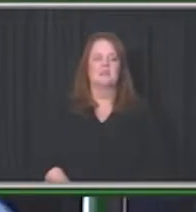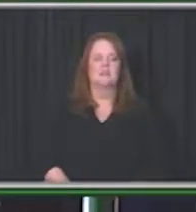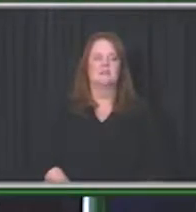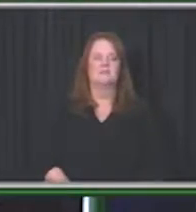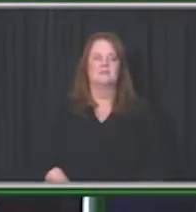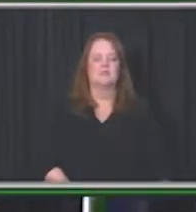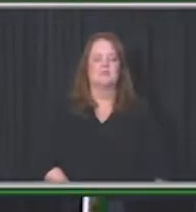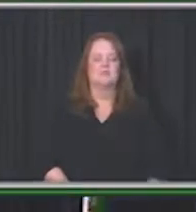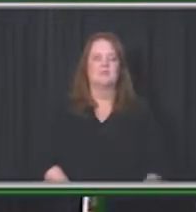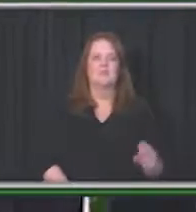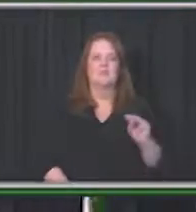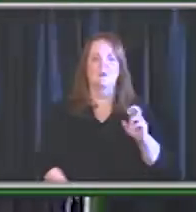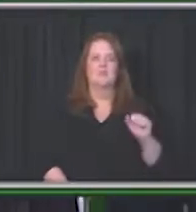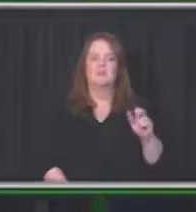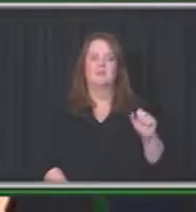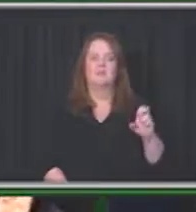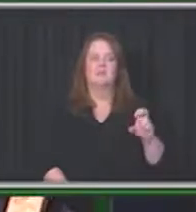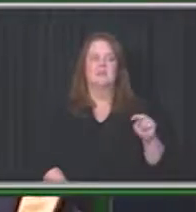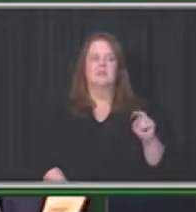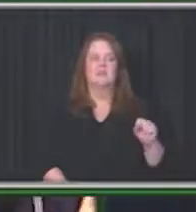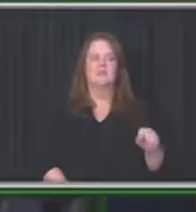Myra Mored.